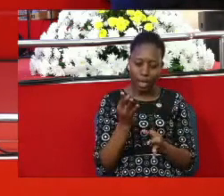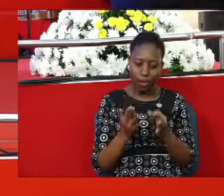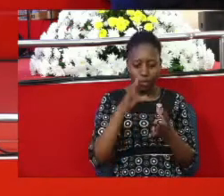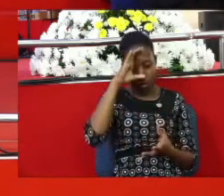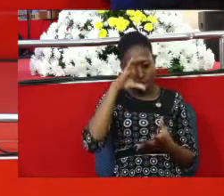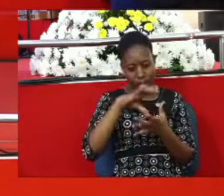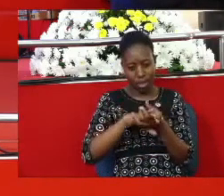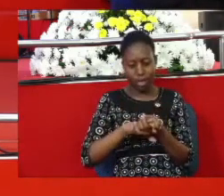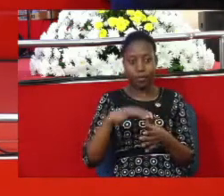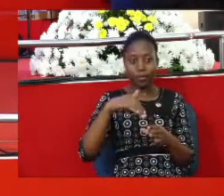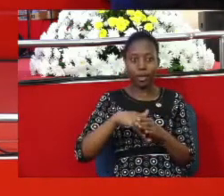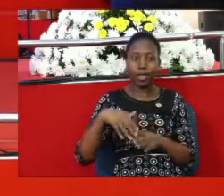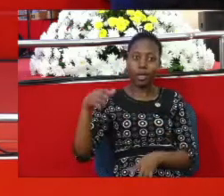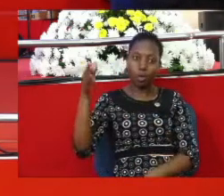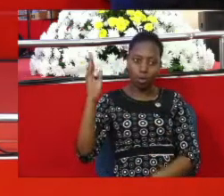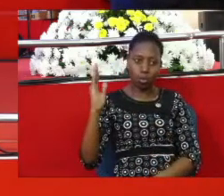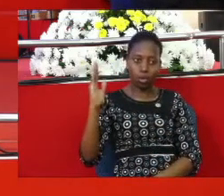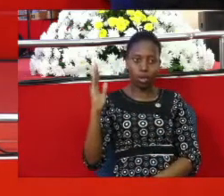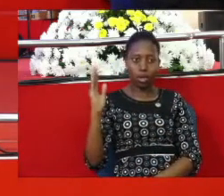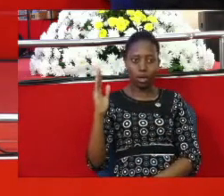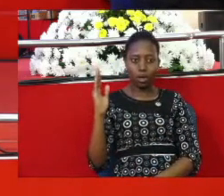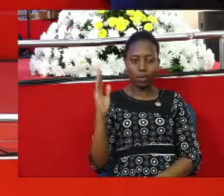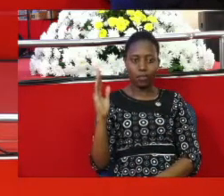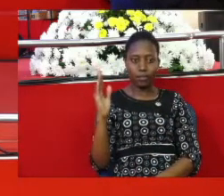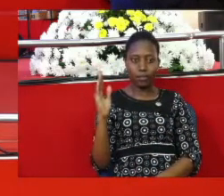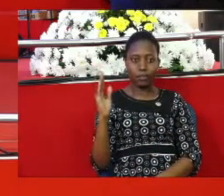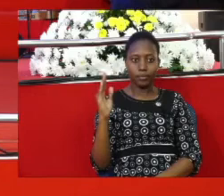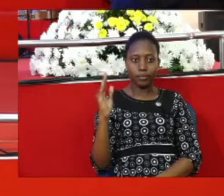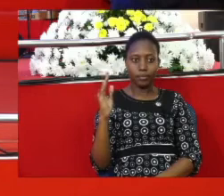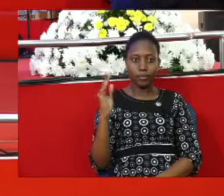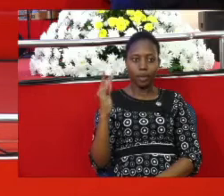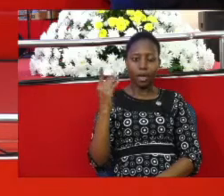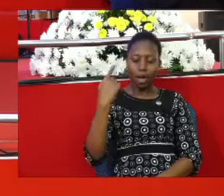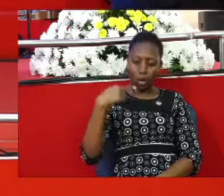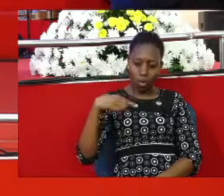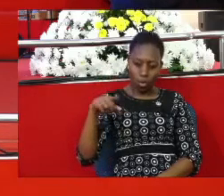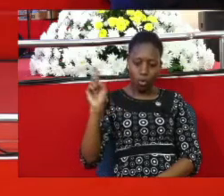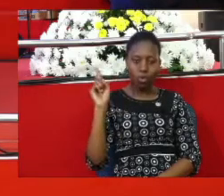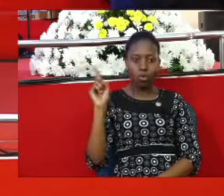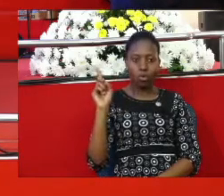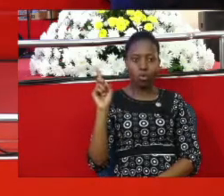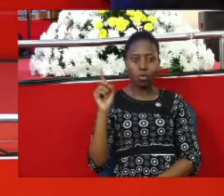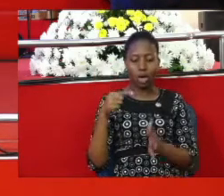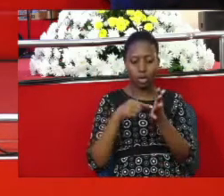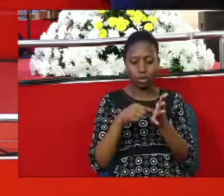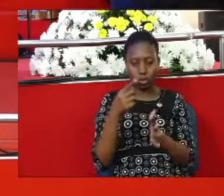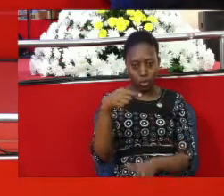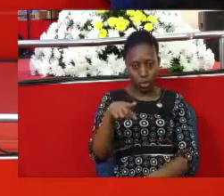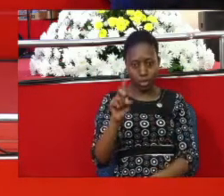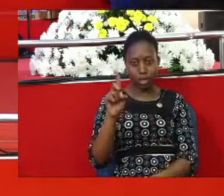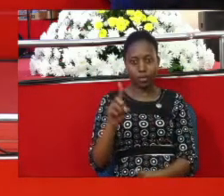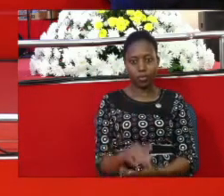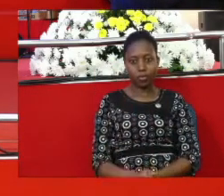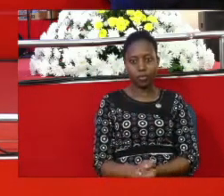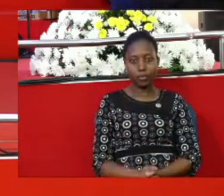it in your spirit. Go and sin no more. Go and show yourself to the priest. Go. And as they went, they discovered